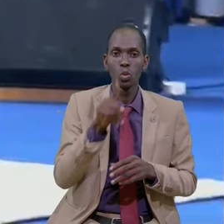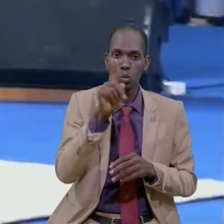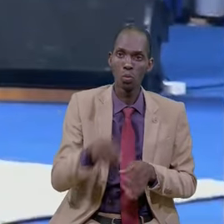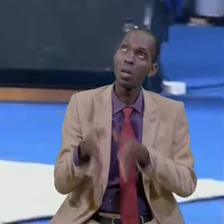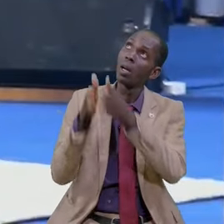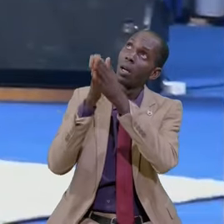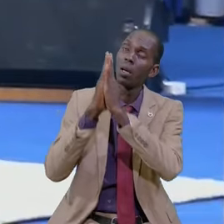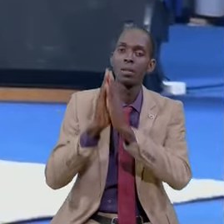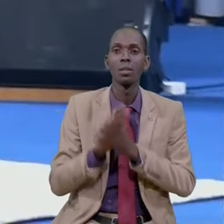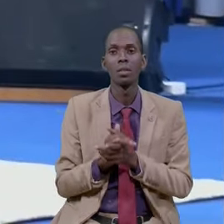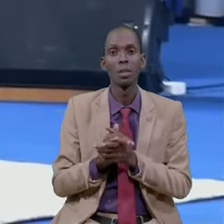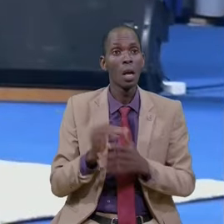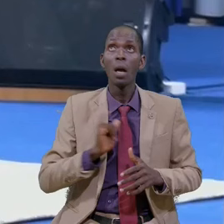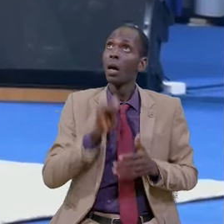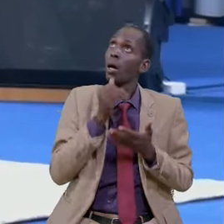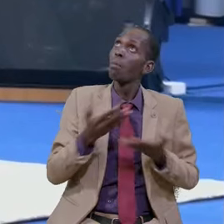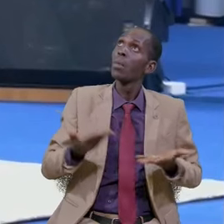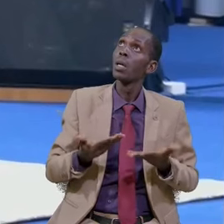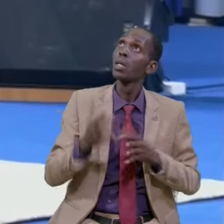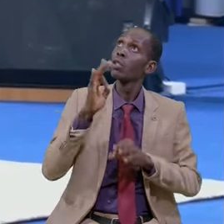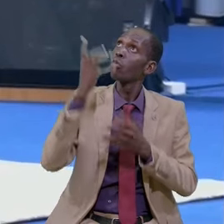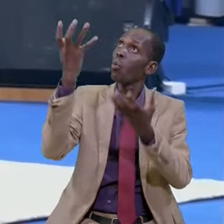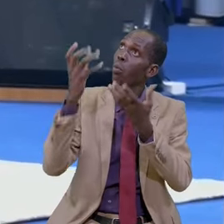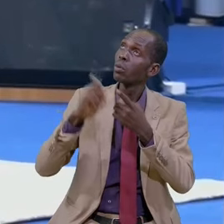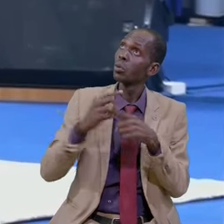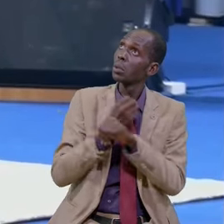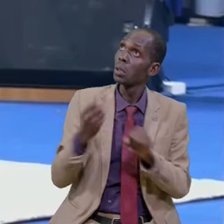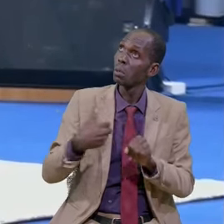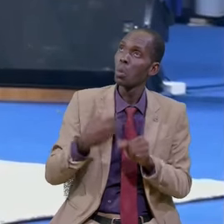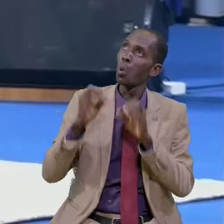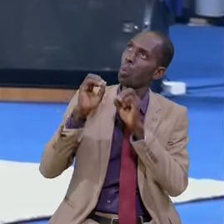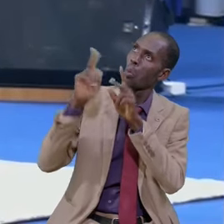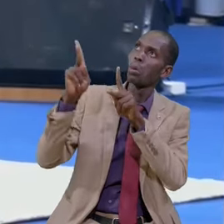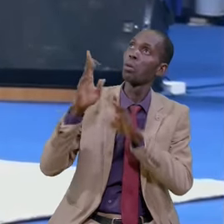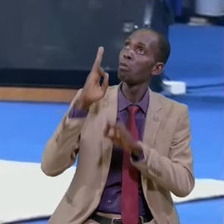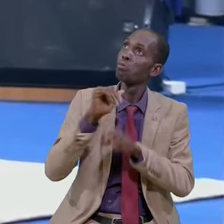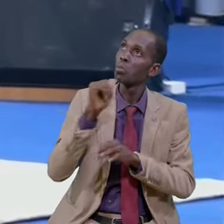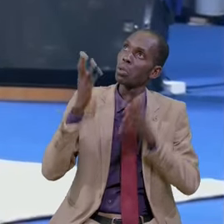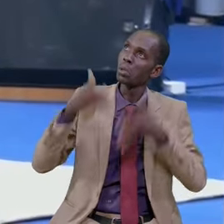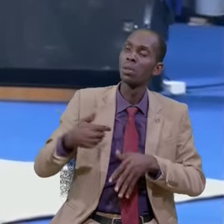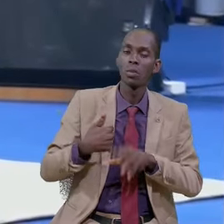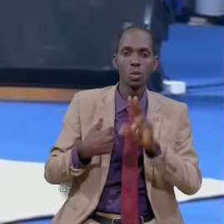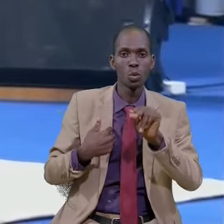will I'm here if he wants to save me let him save me no you will